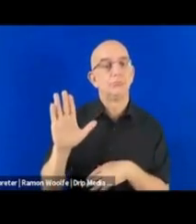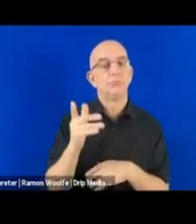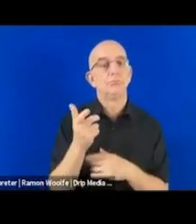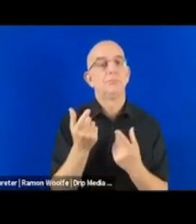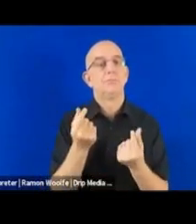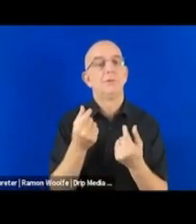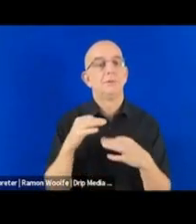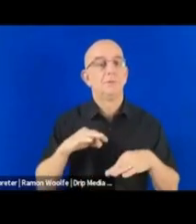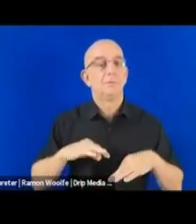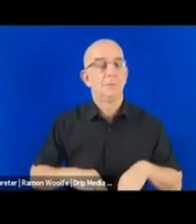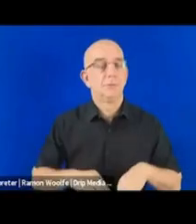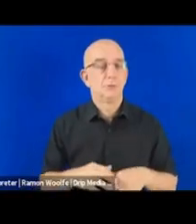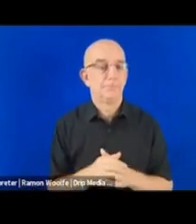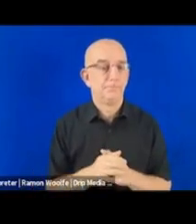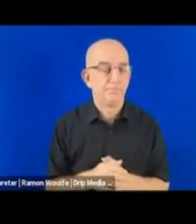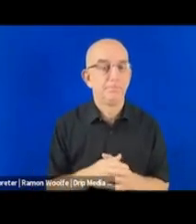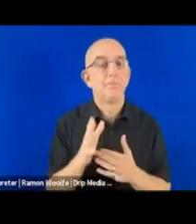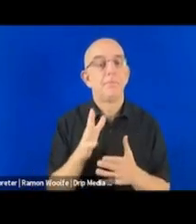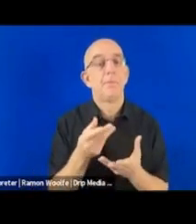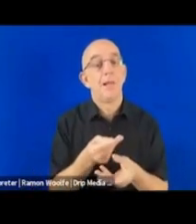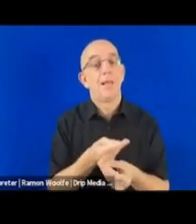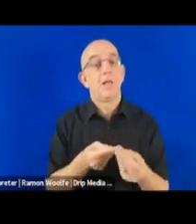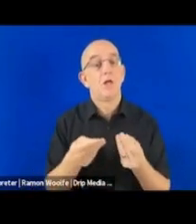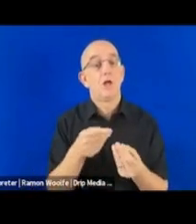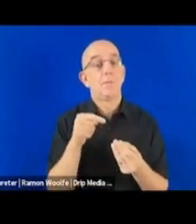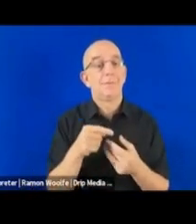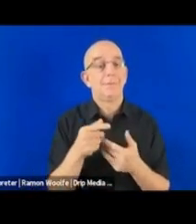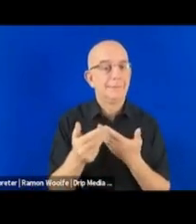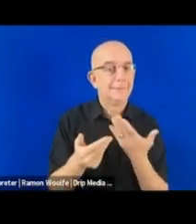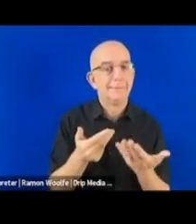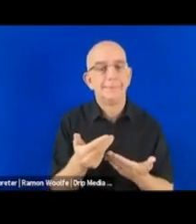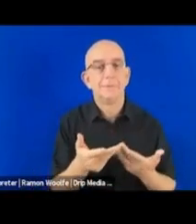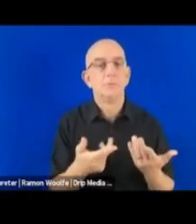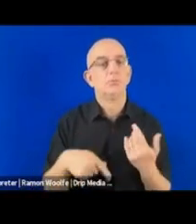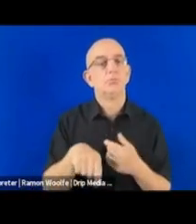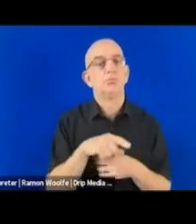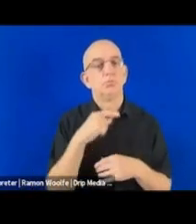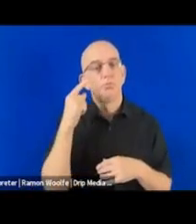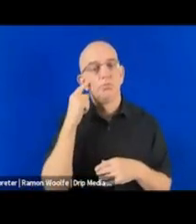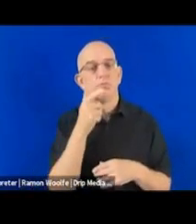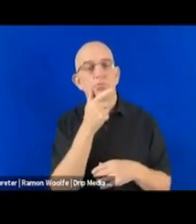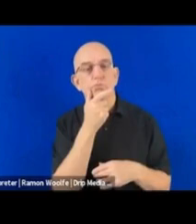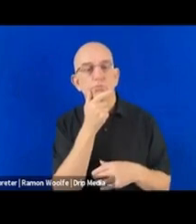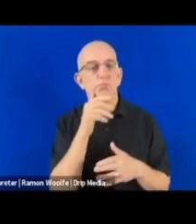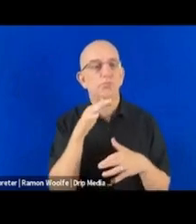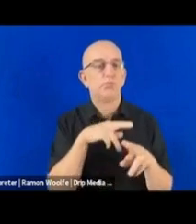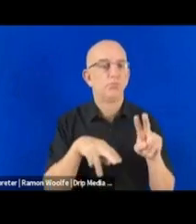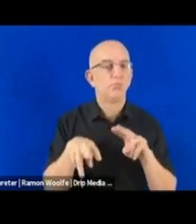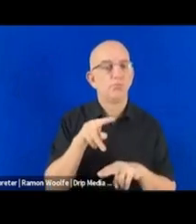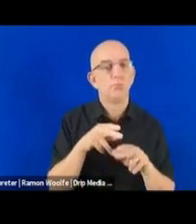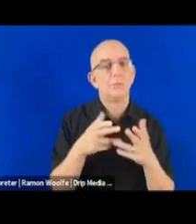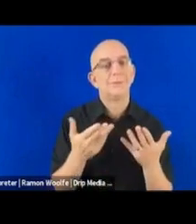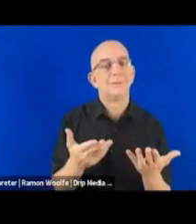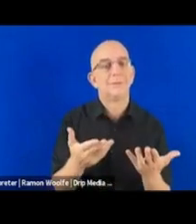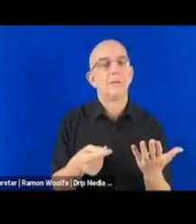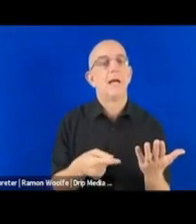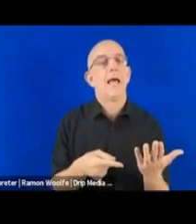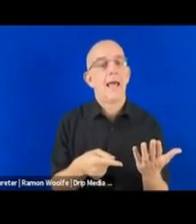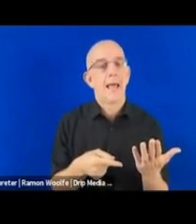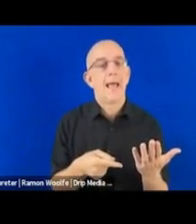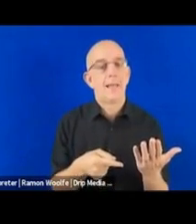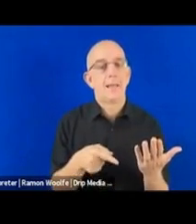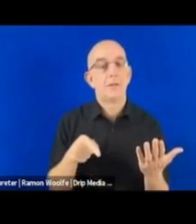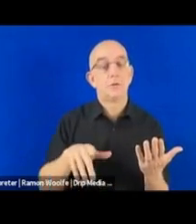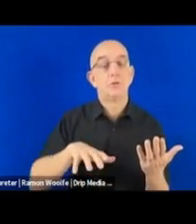levels. So there was a lack when it came to the implementation, the need for